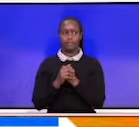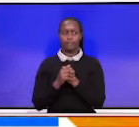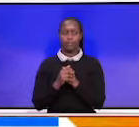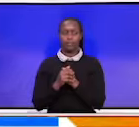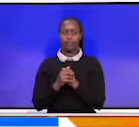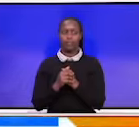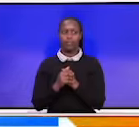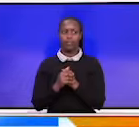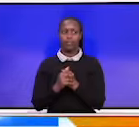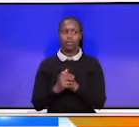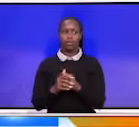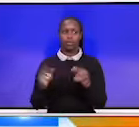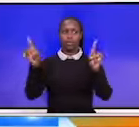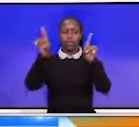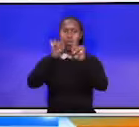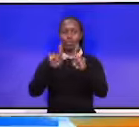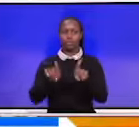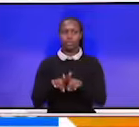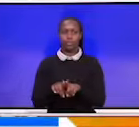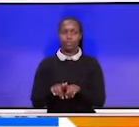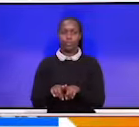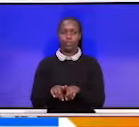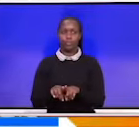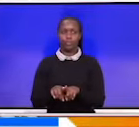I also want to